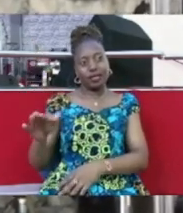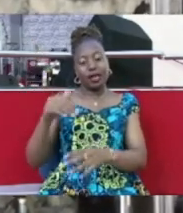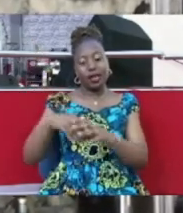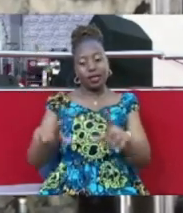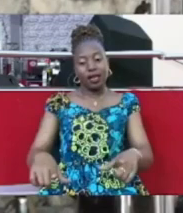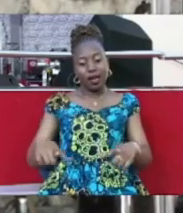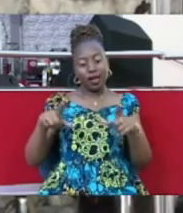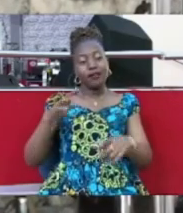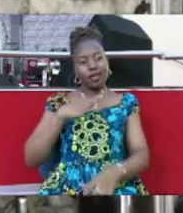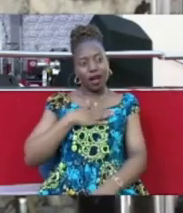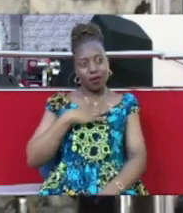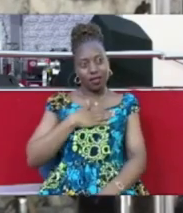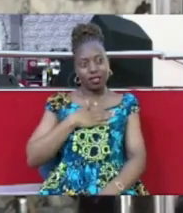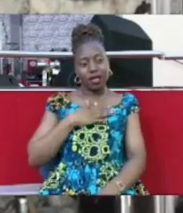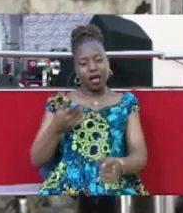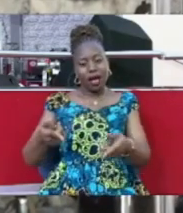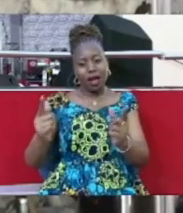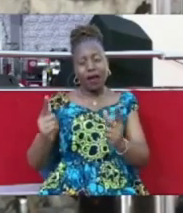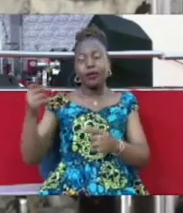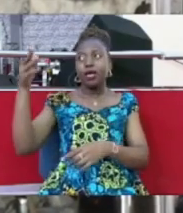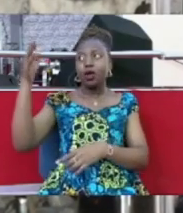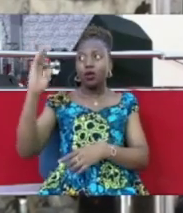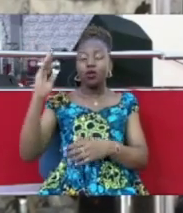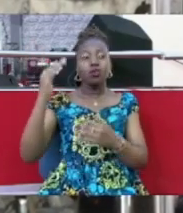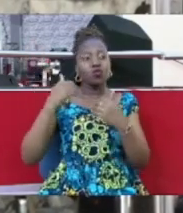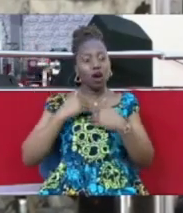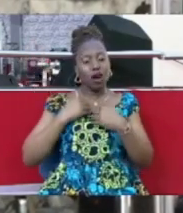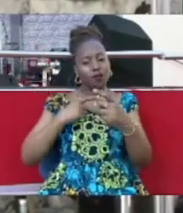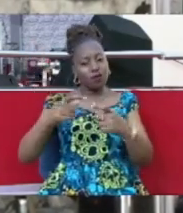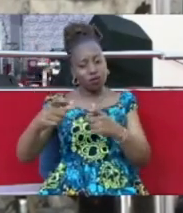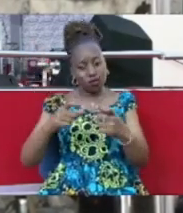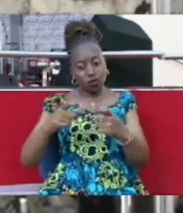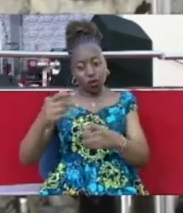lives. Allowing him to have preeminence in our lives.